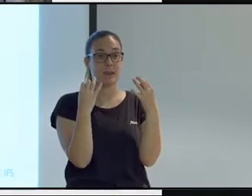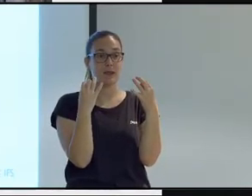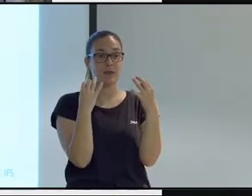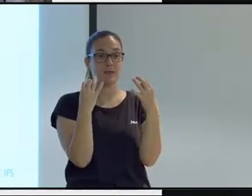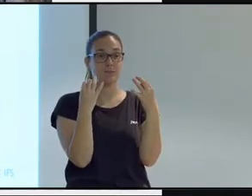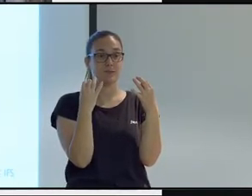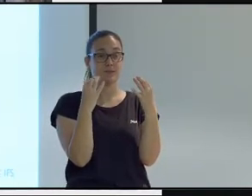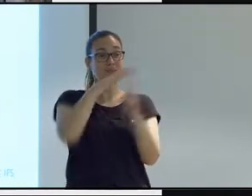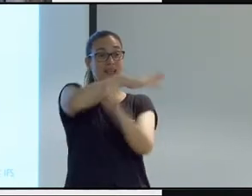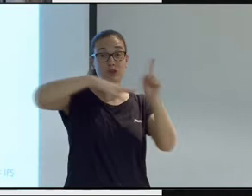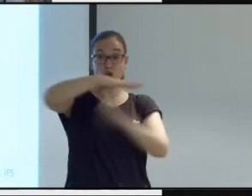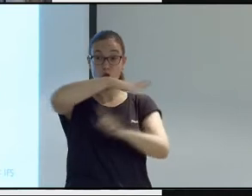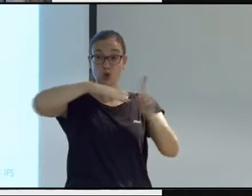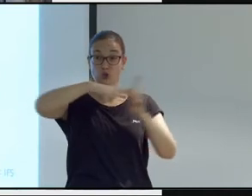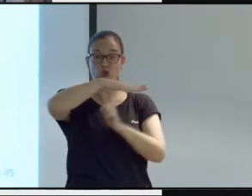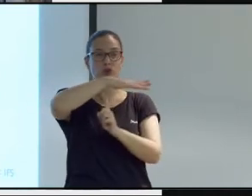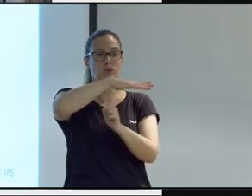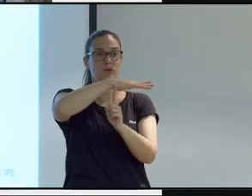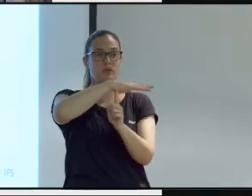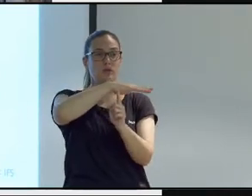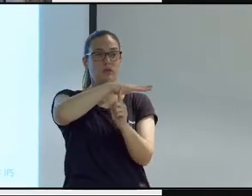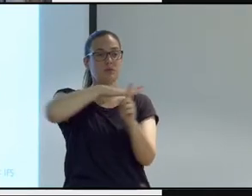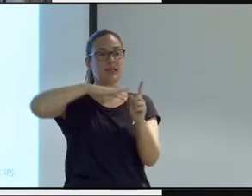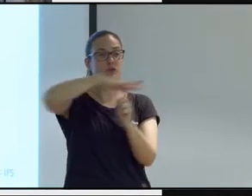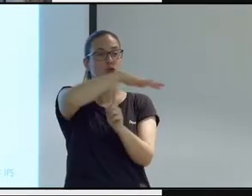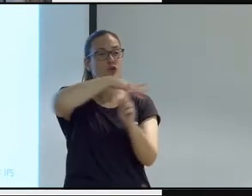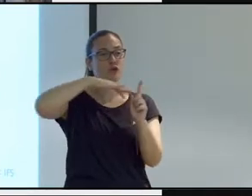by considering that the surroundings incorporate